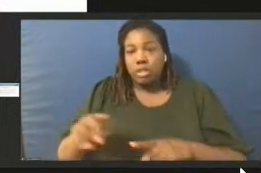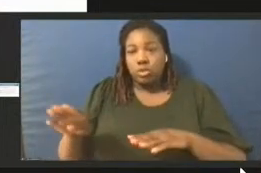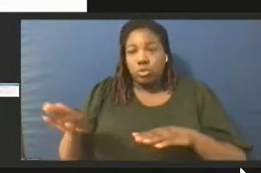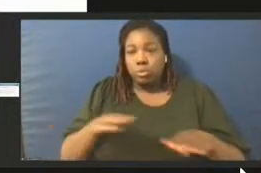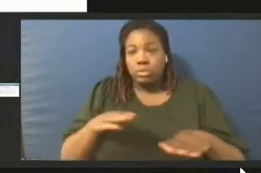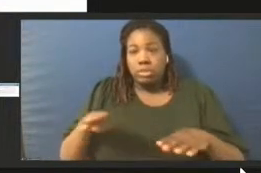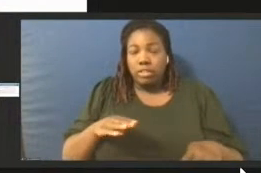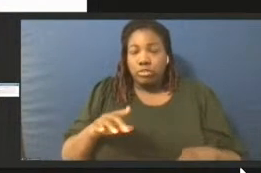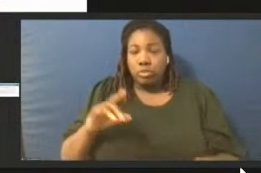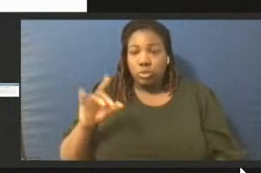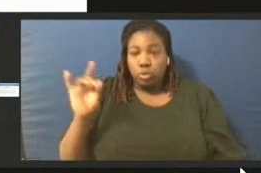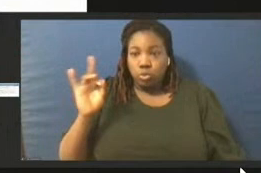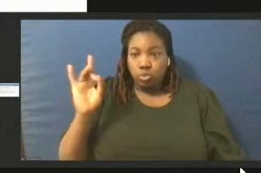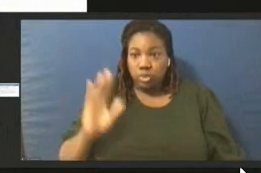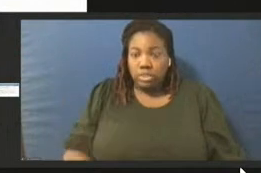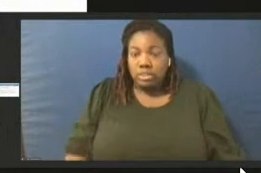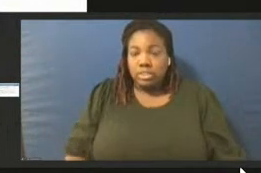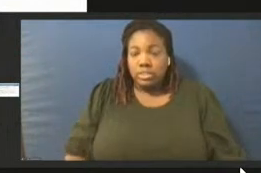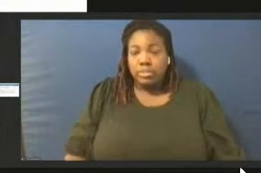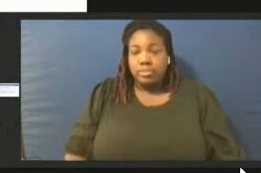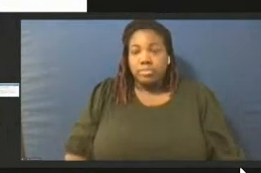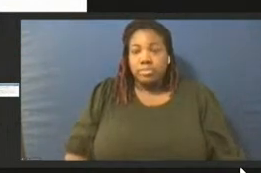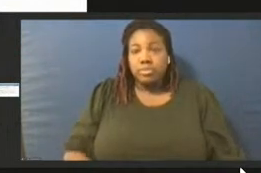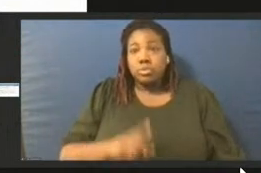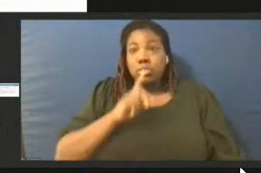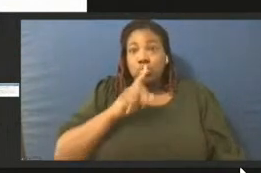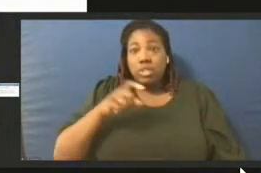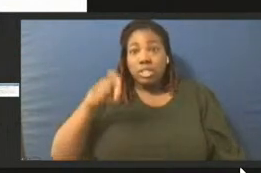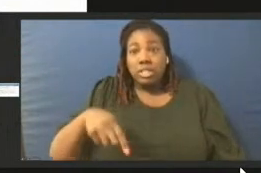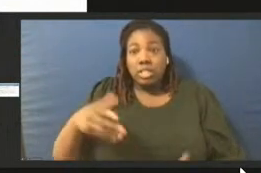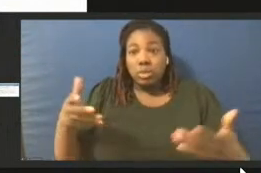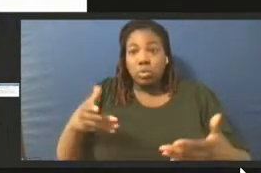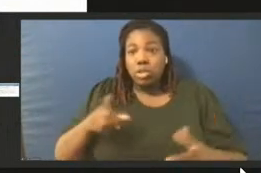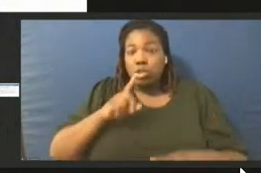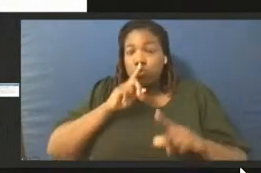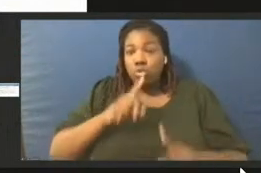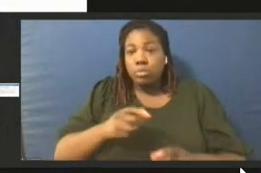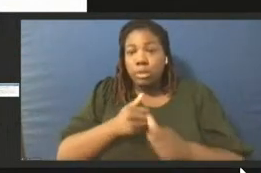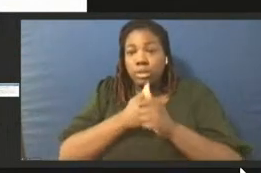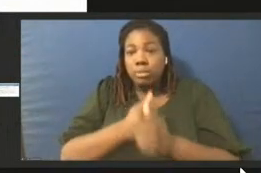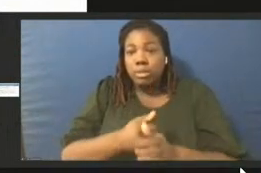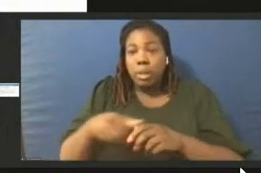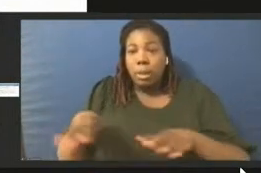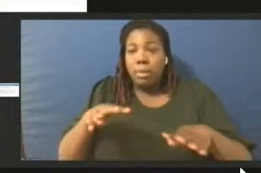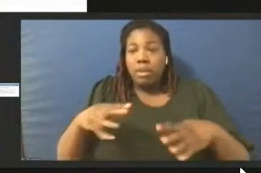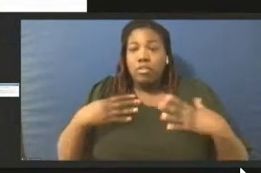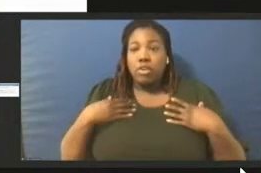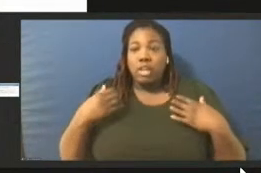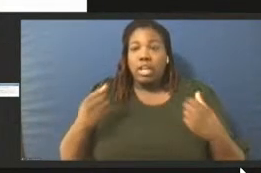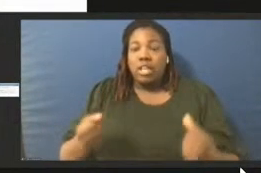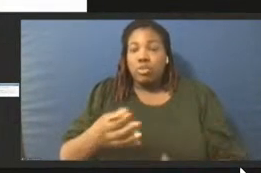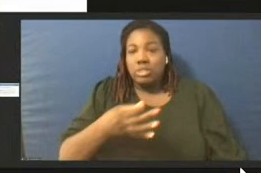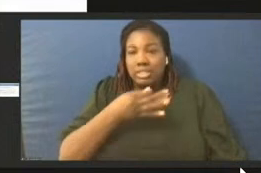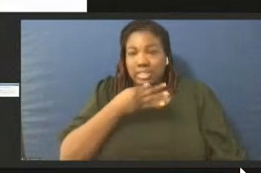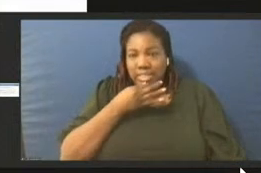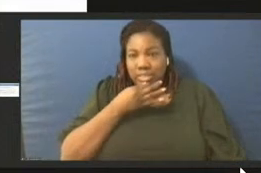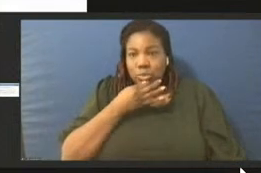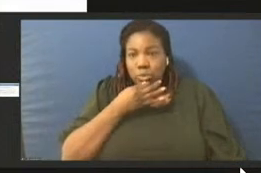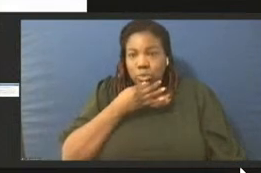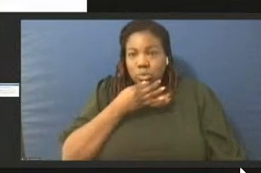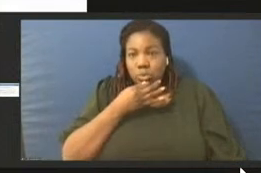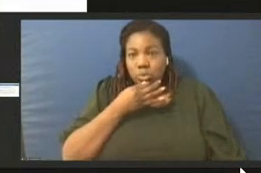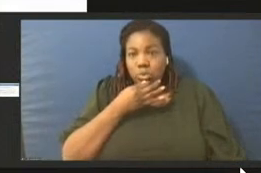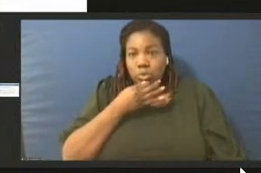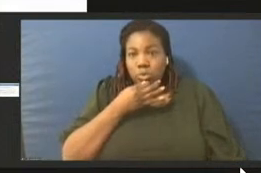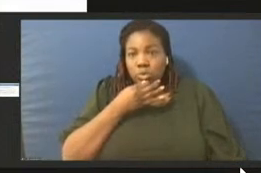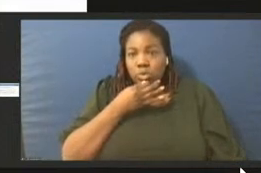crises. What they really need is a response based on behavioral health expertise.